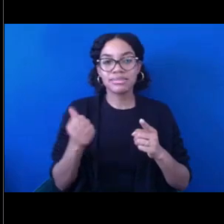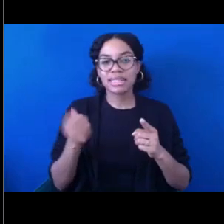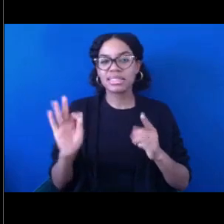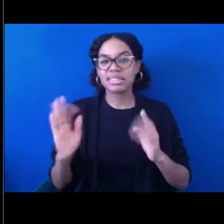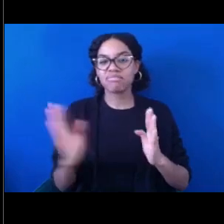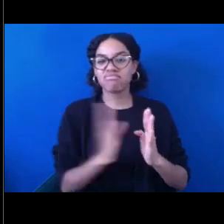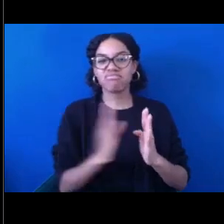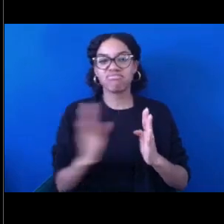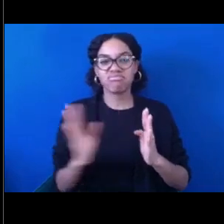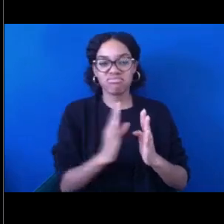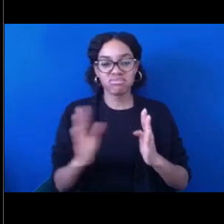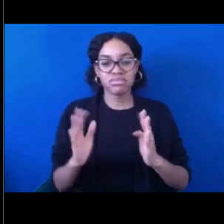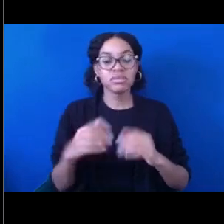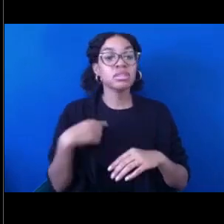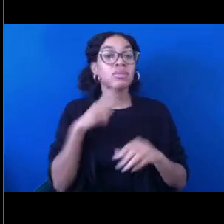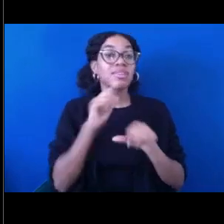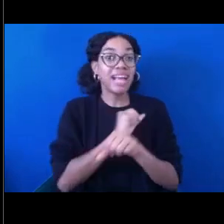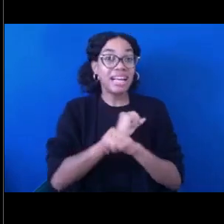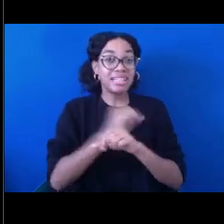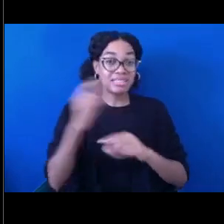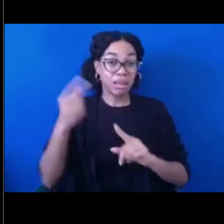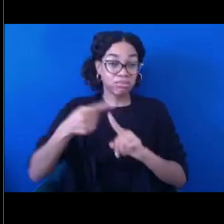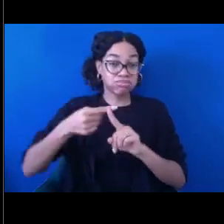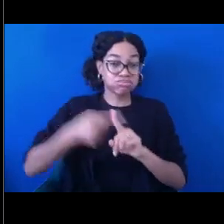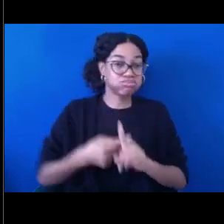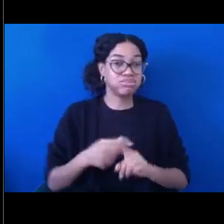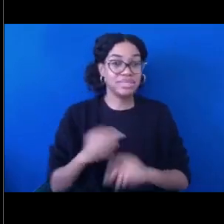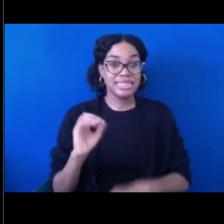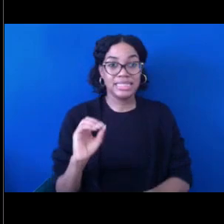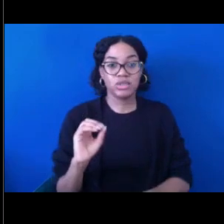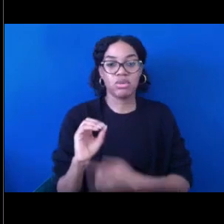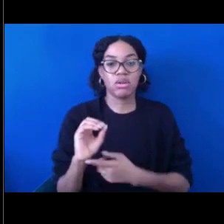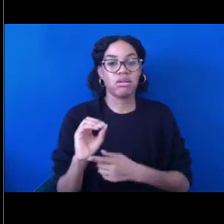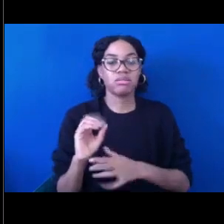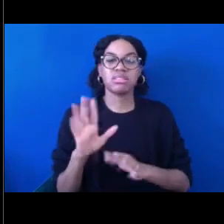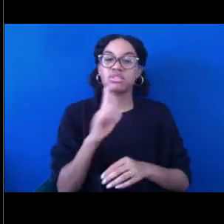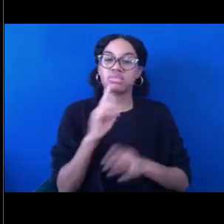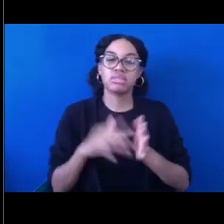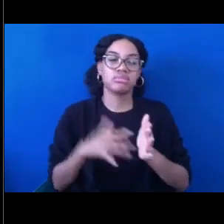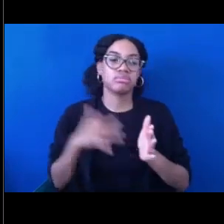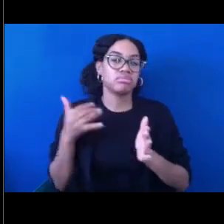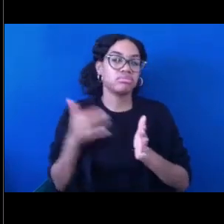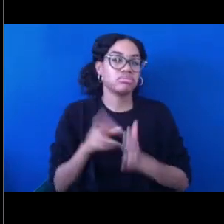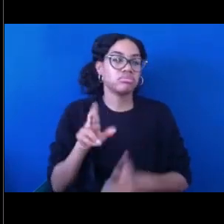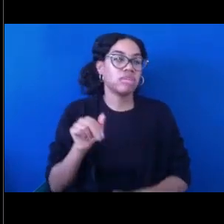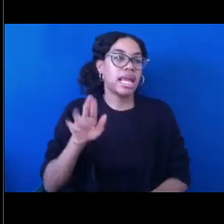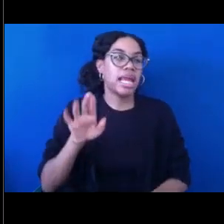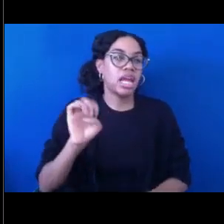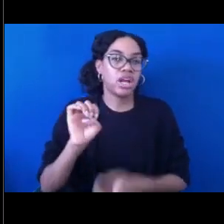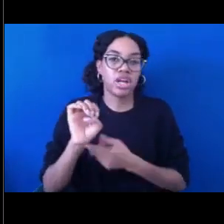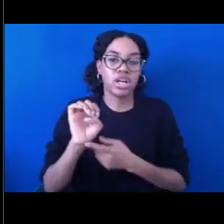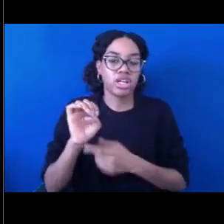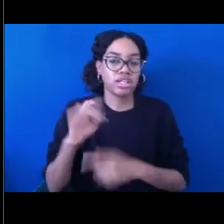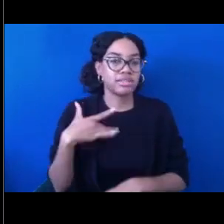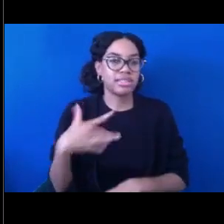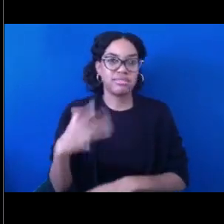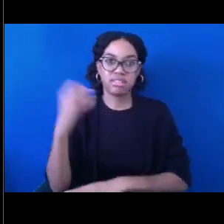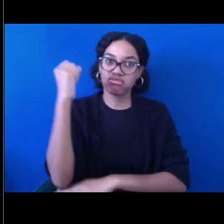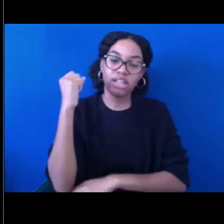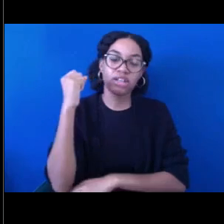of times, but that's certainly a much more rarer thing in the record low temperature realm, if you